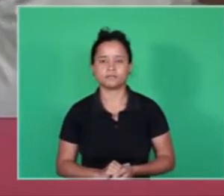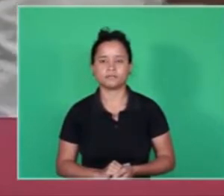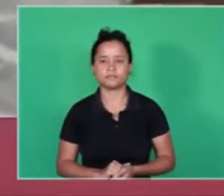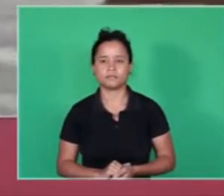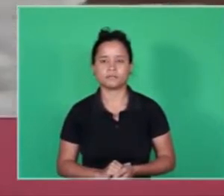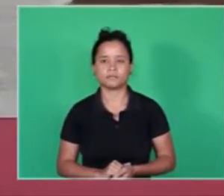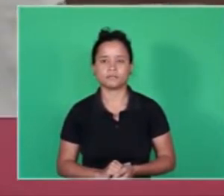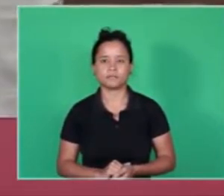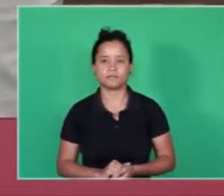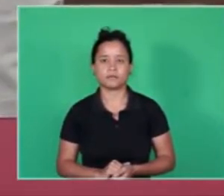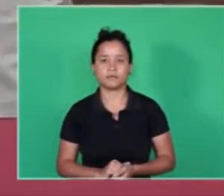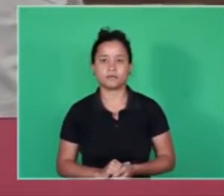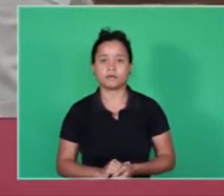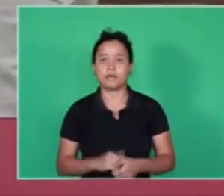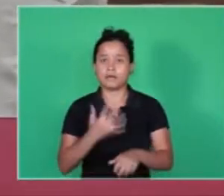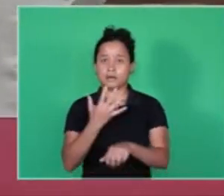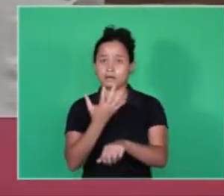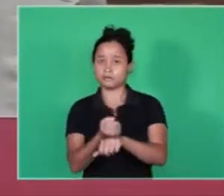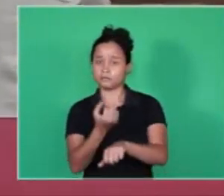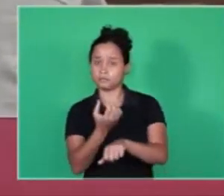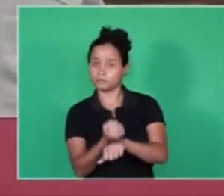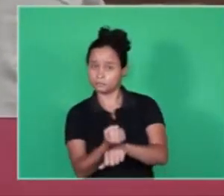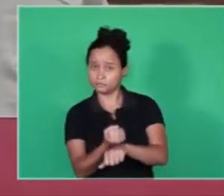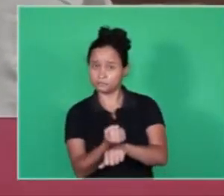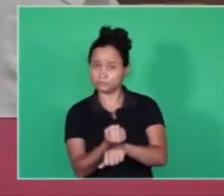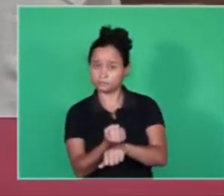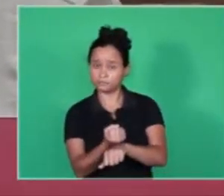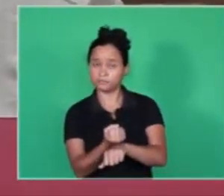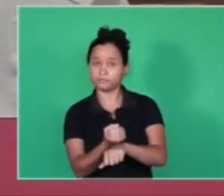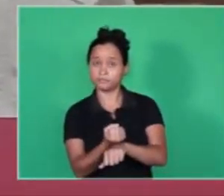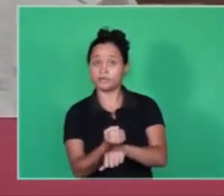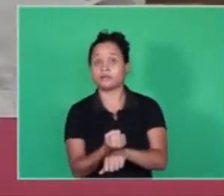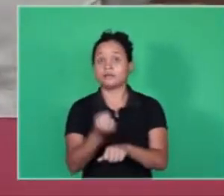I'll explain this. And this here, the mind, is